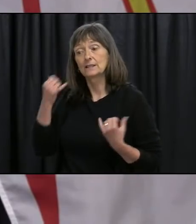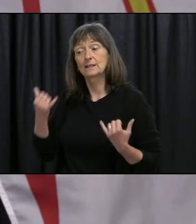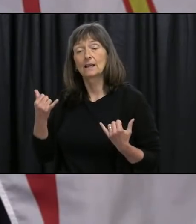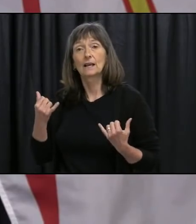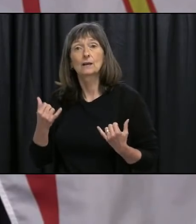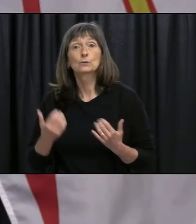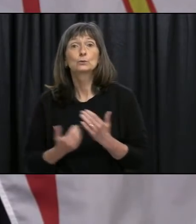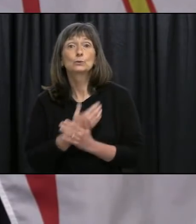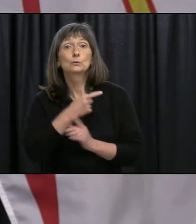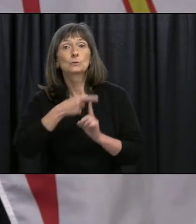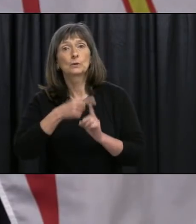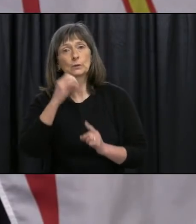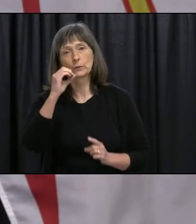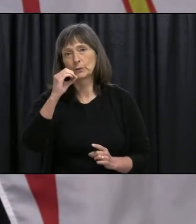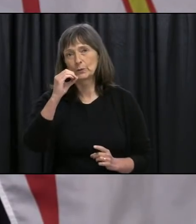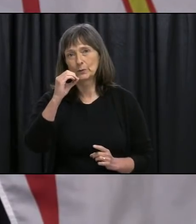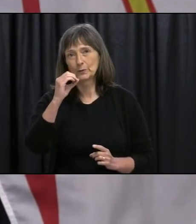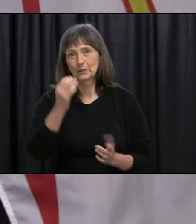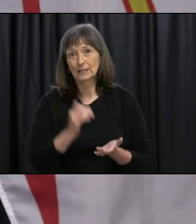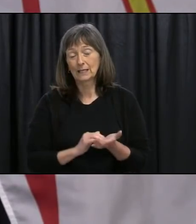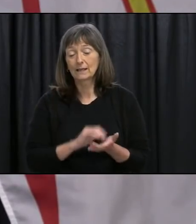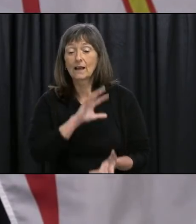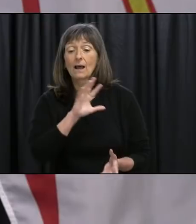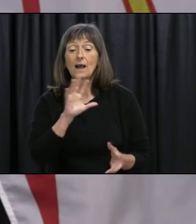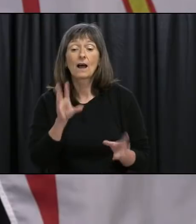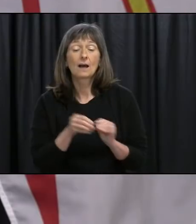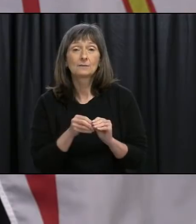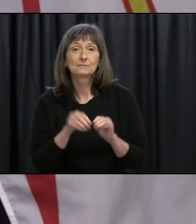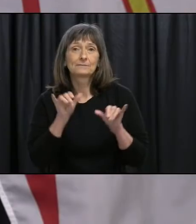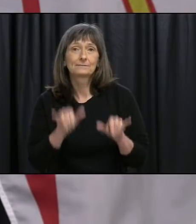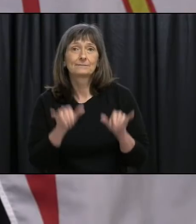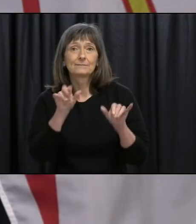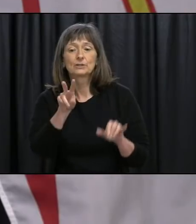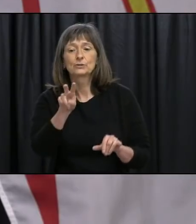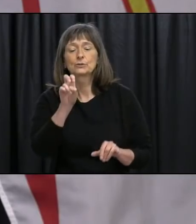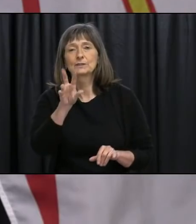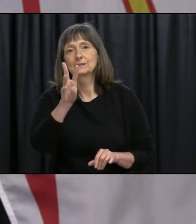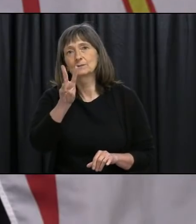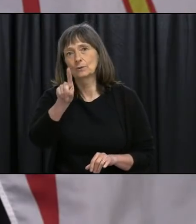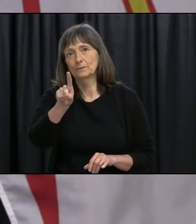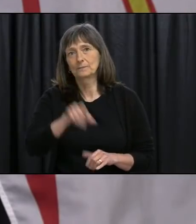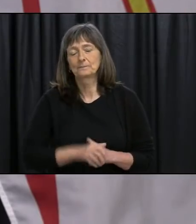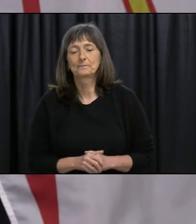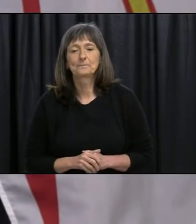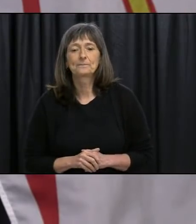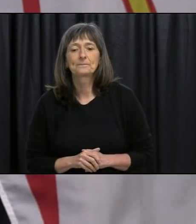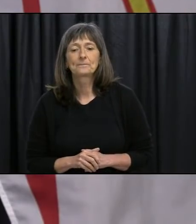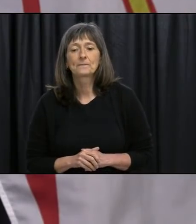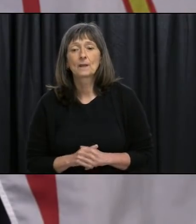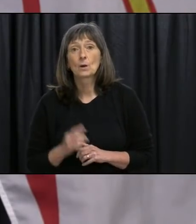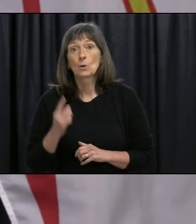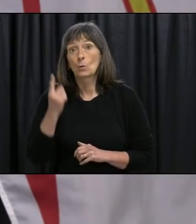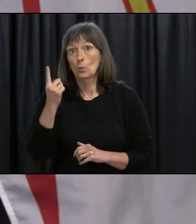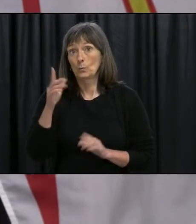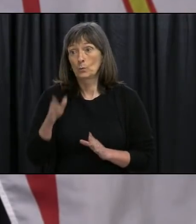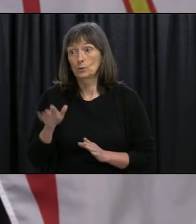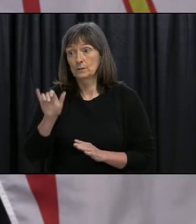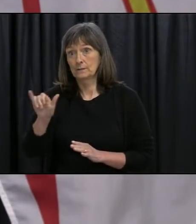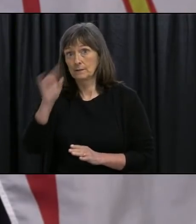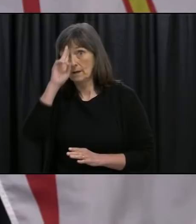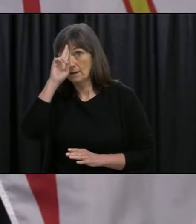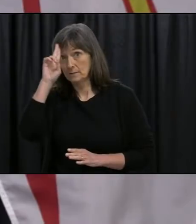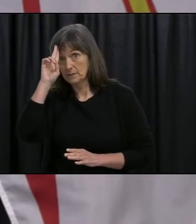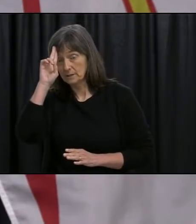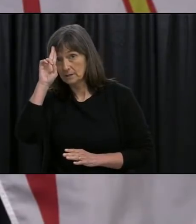new cases in the province, and the total number of cases remains at 261. One person is in hospital due